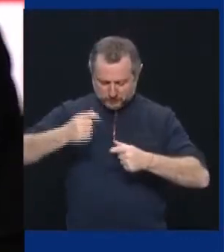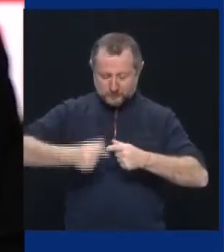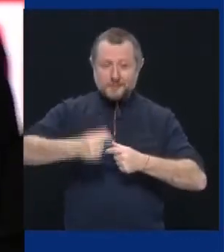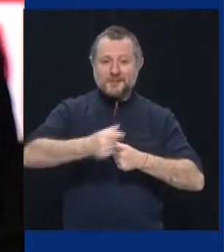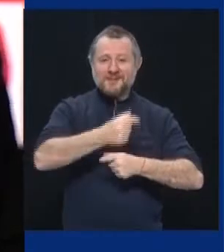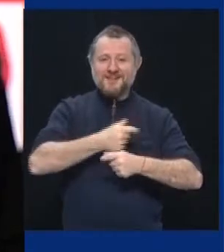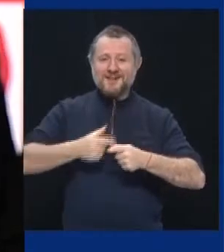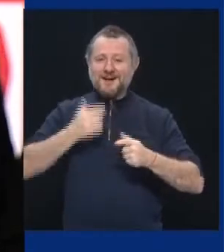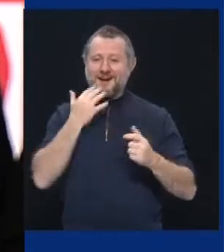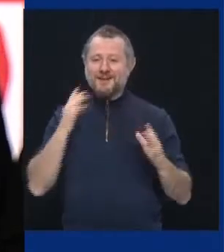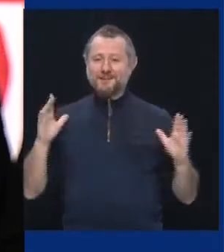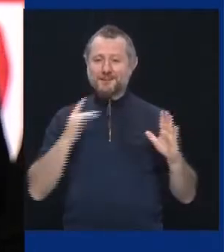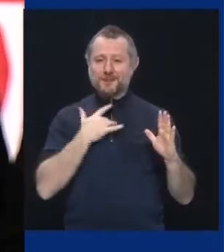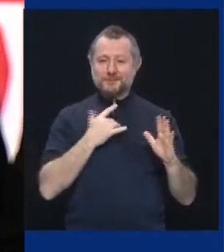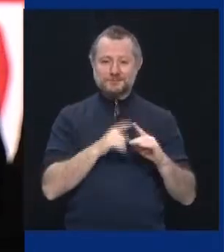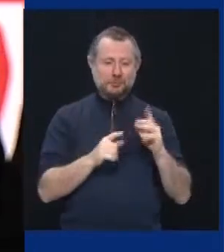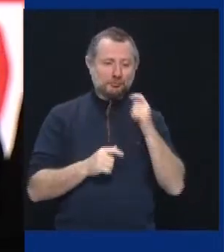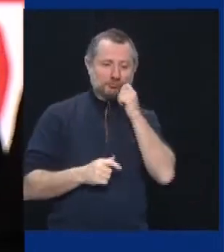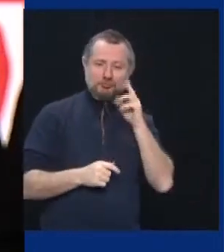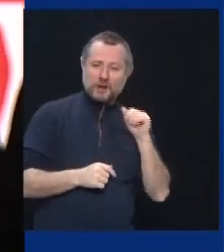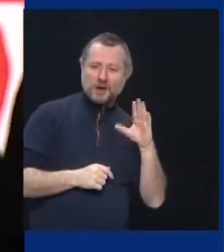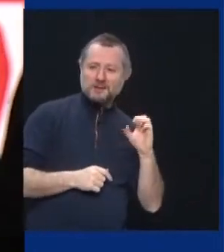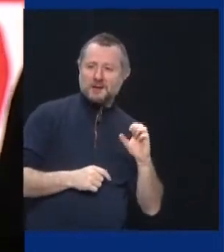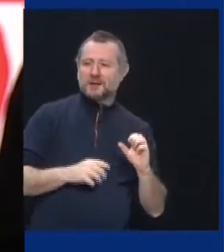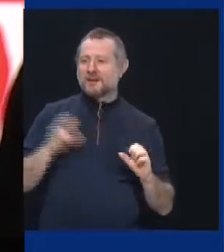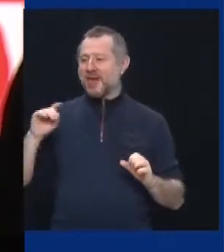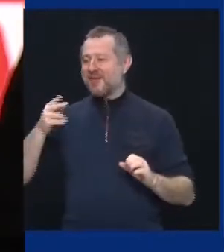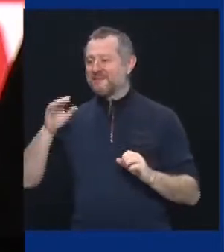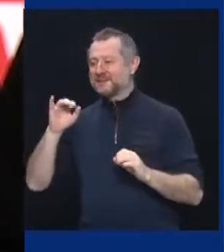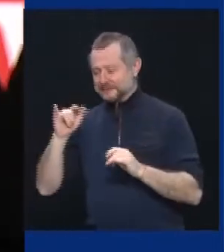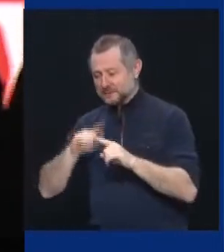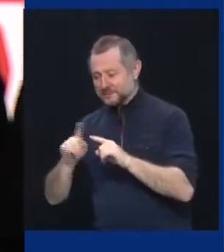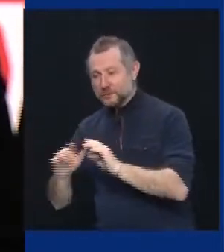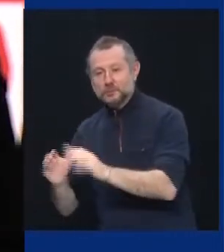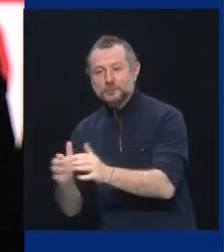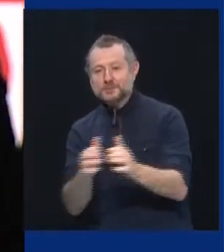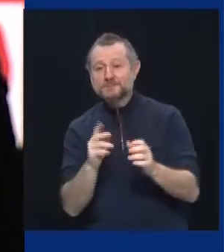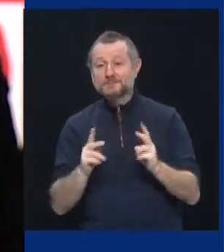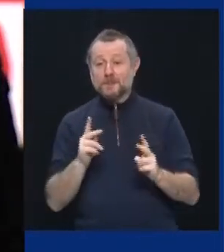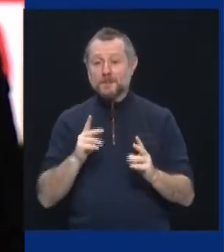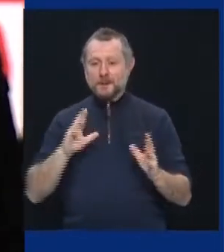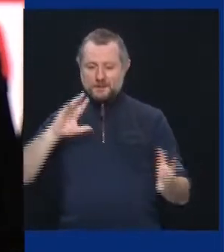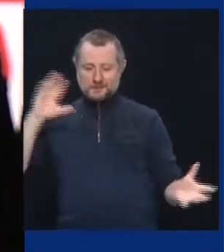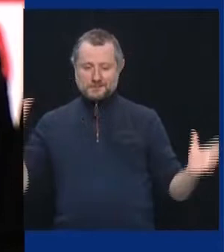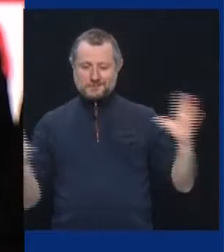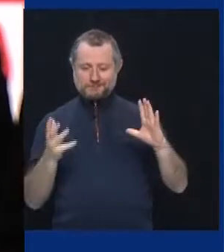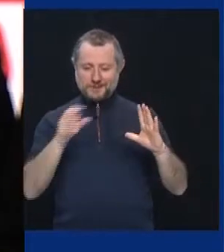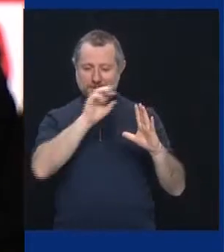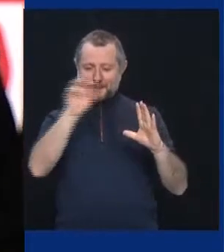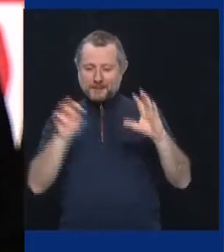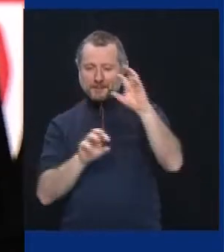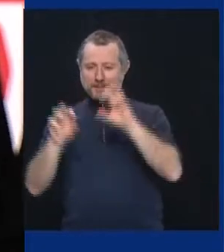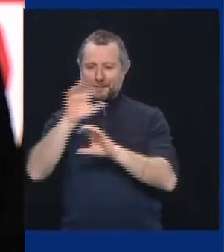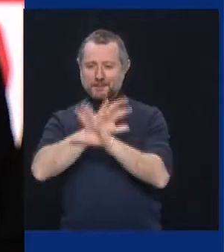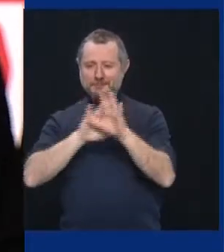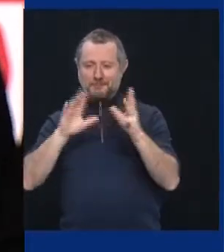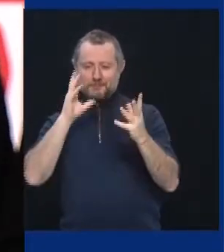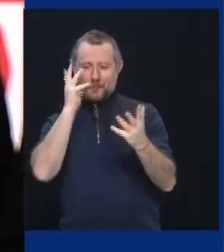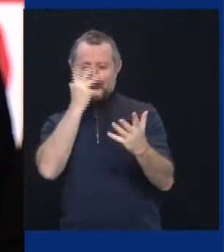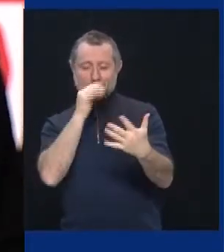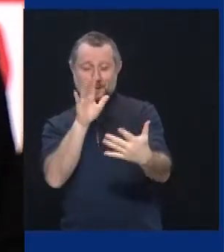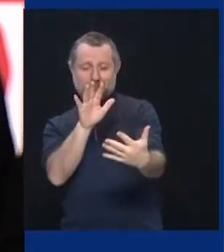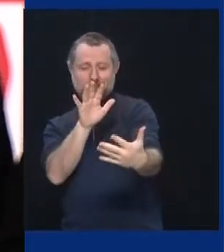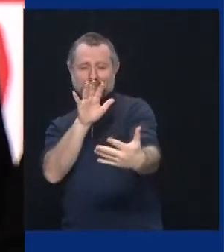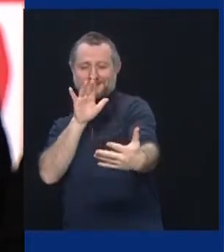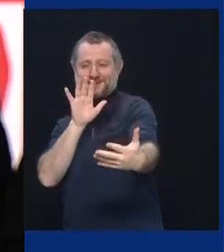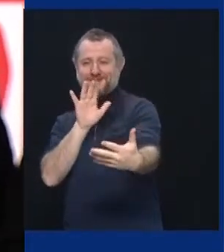ethnicity, our own race, and we all are more beautiful for the combination. Today we remember in our